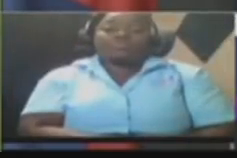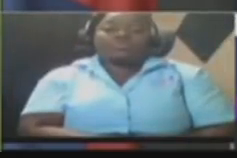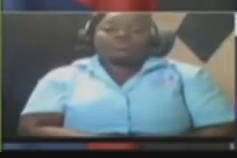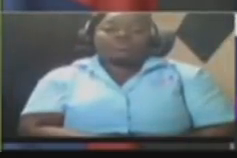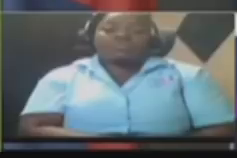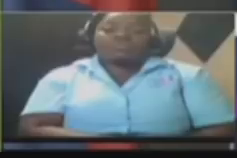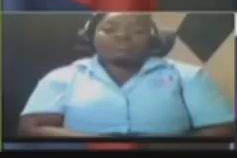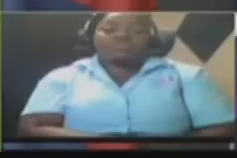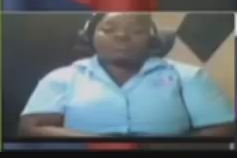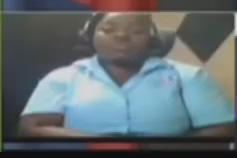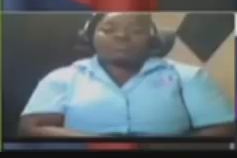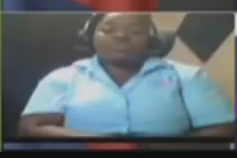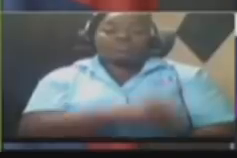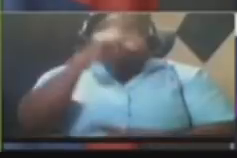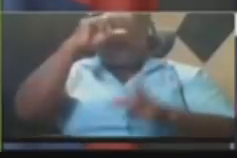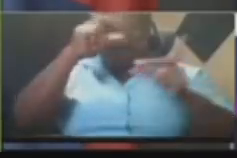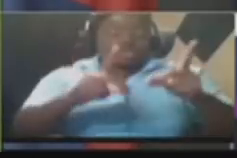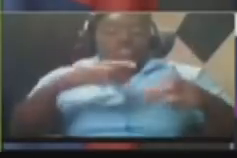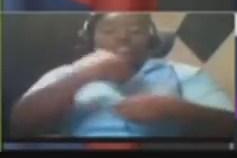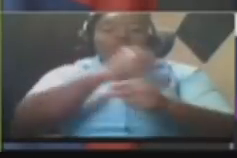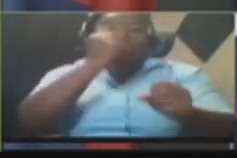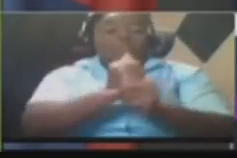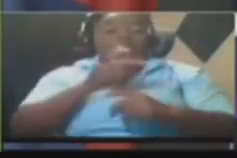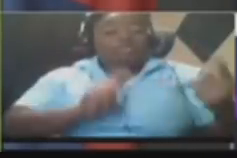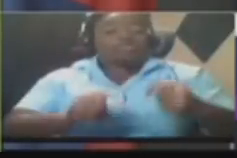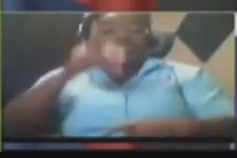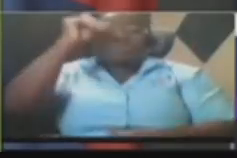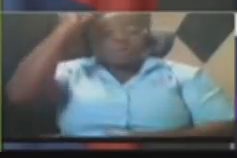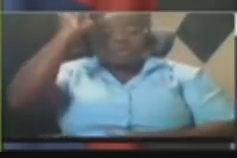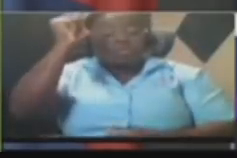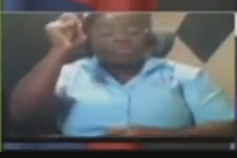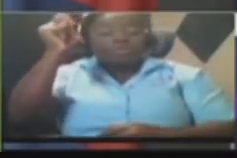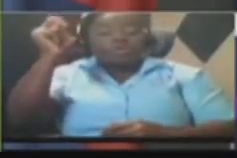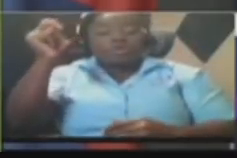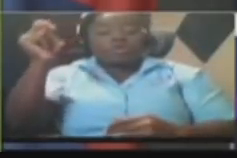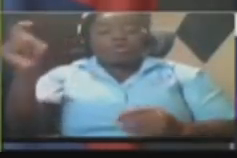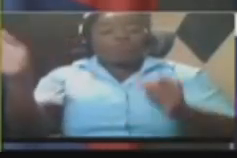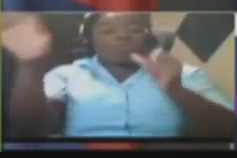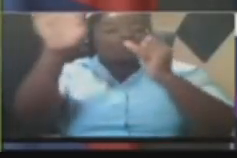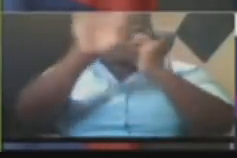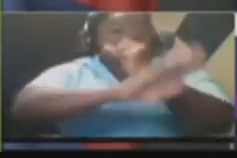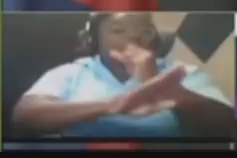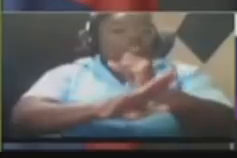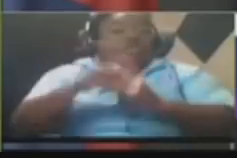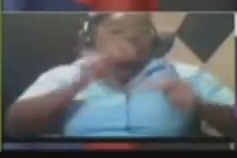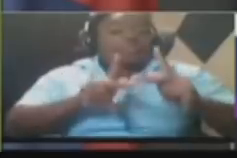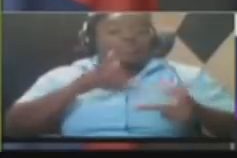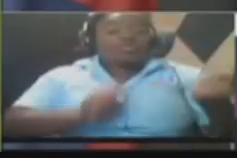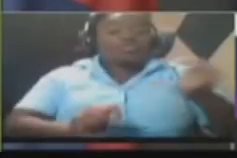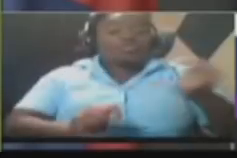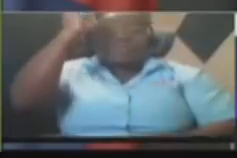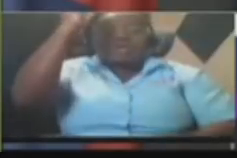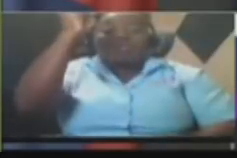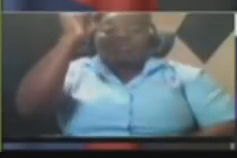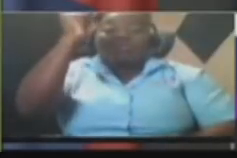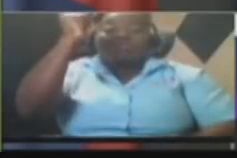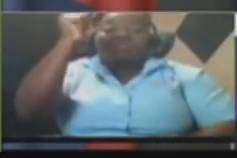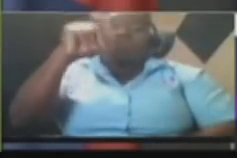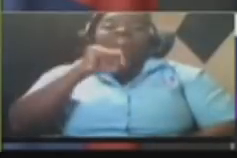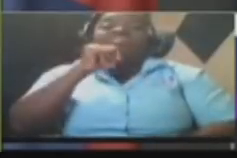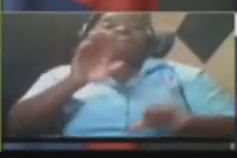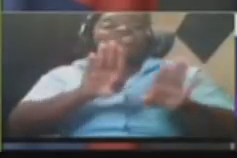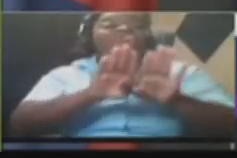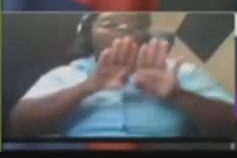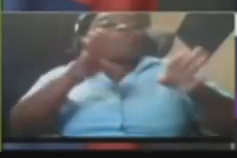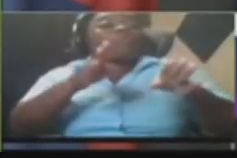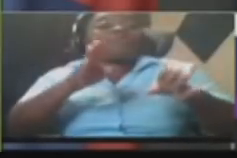Decisions made in Trinidad and Tobago for the protection of the people of Trinidad and Tobago are not open for second guessing